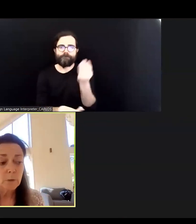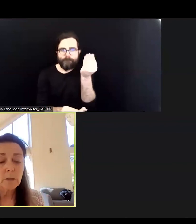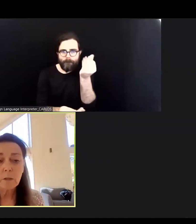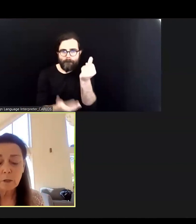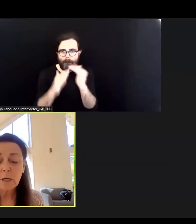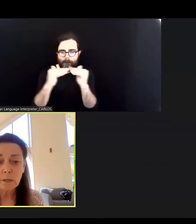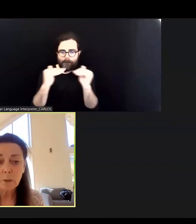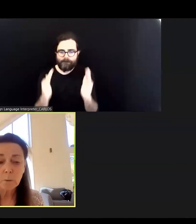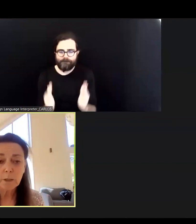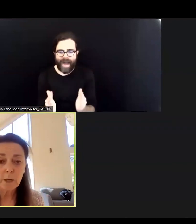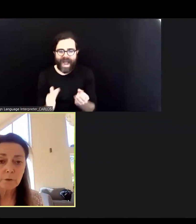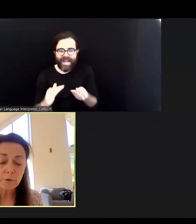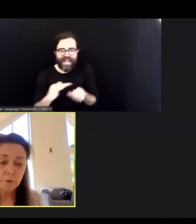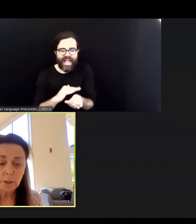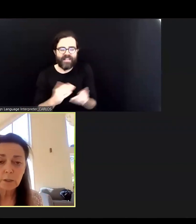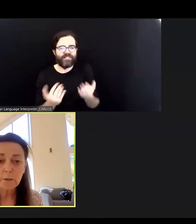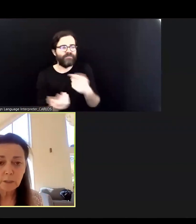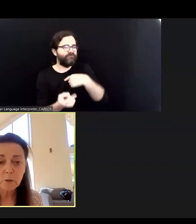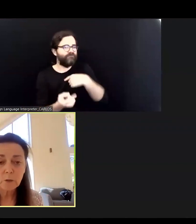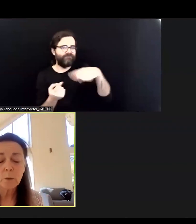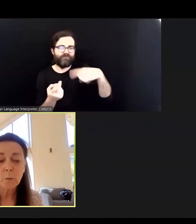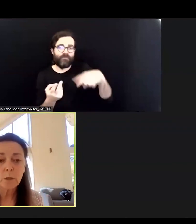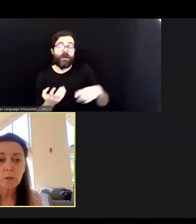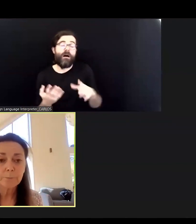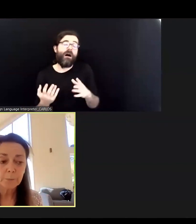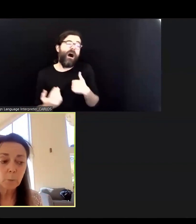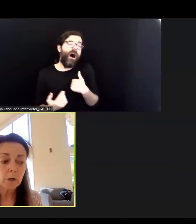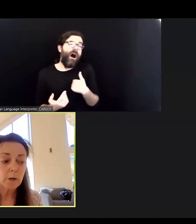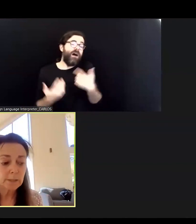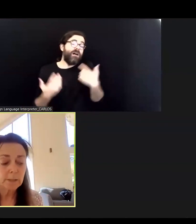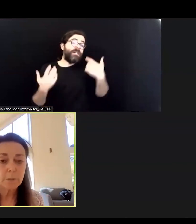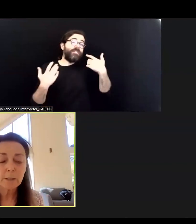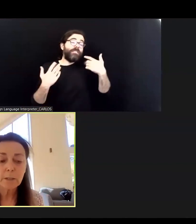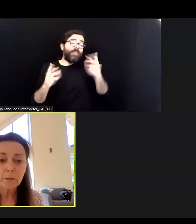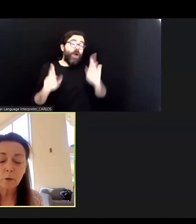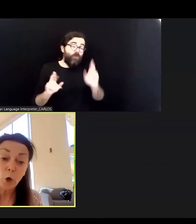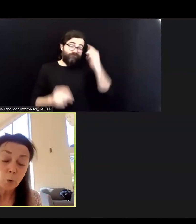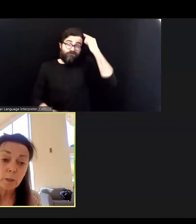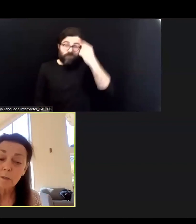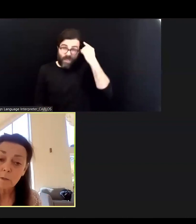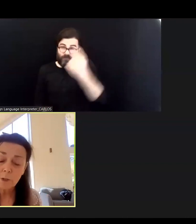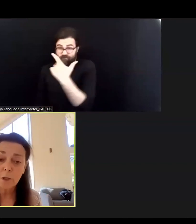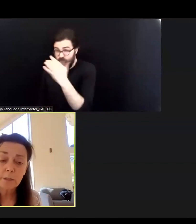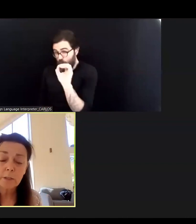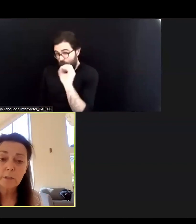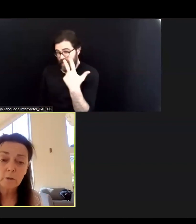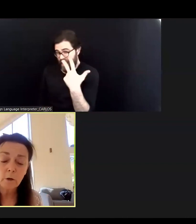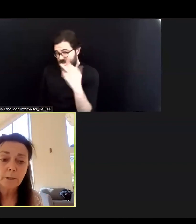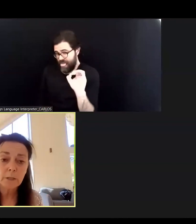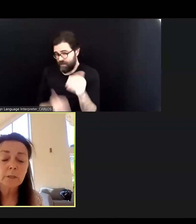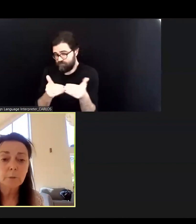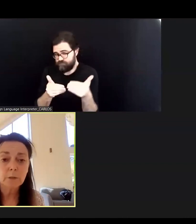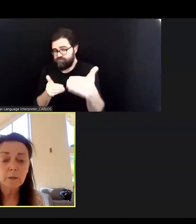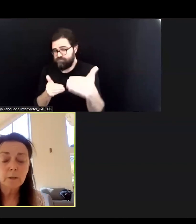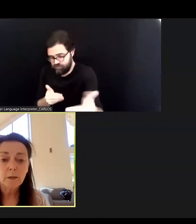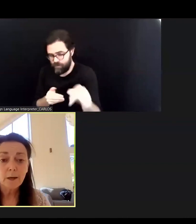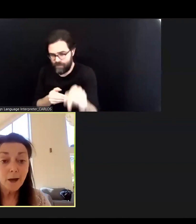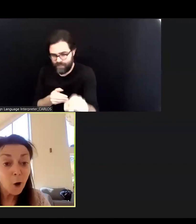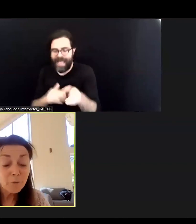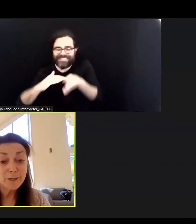And nowadays, more than 30% of our clients are industry organizations that are ICT companies. So they need to